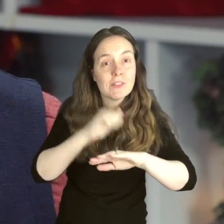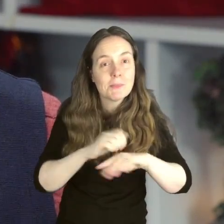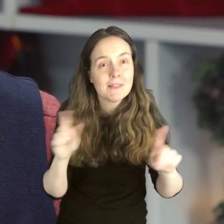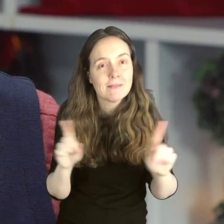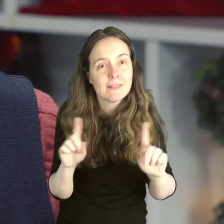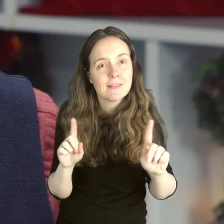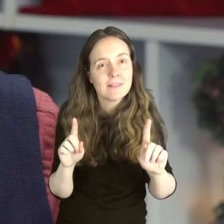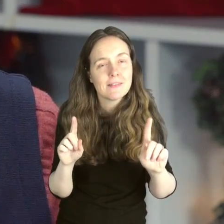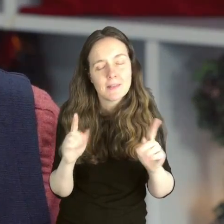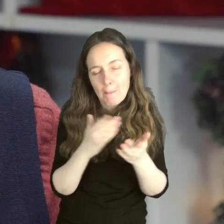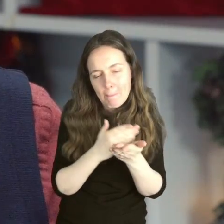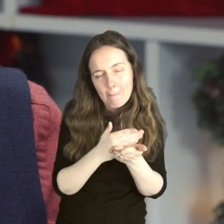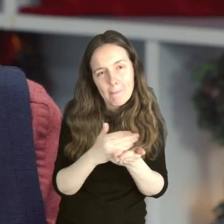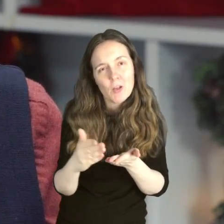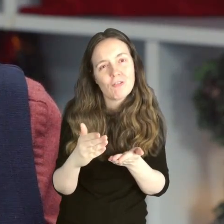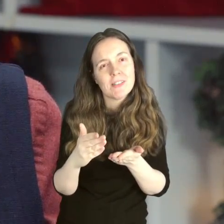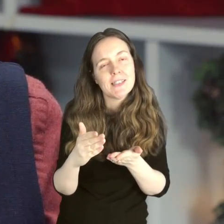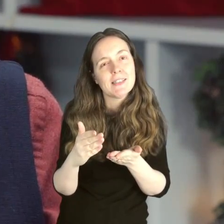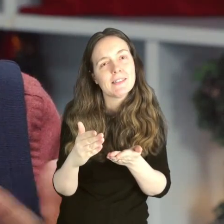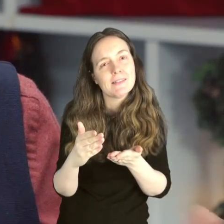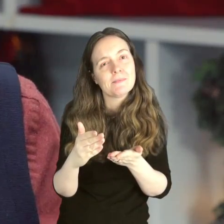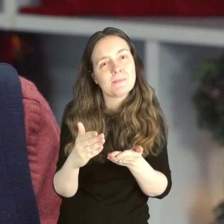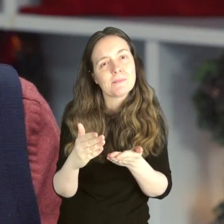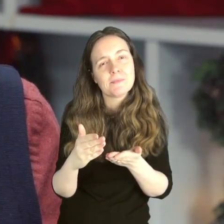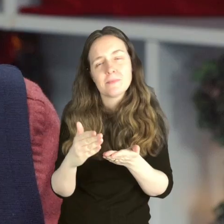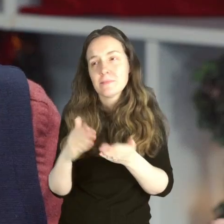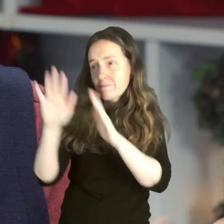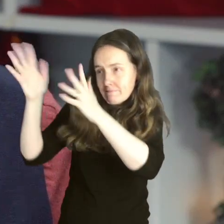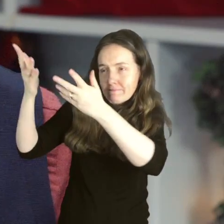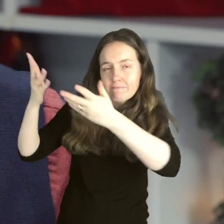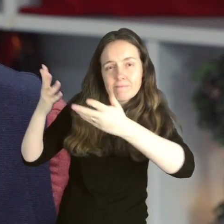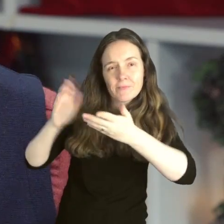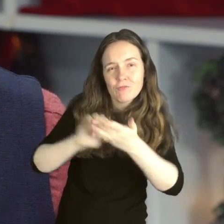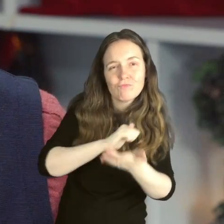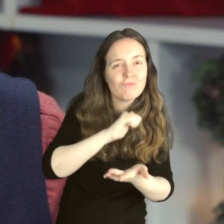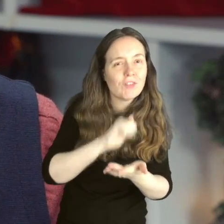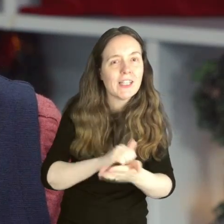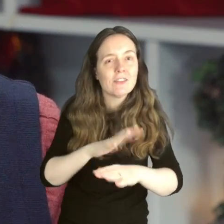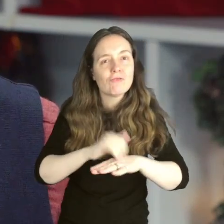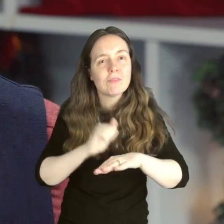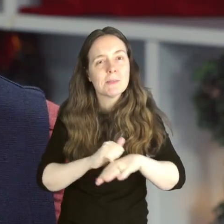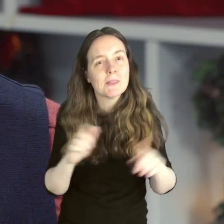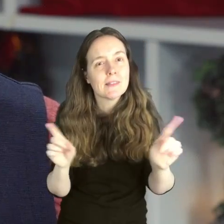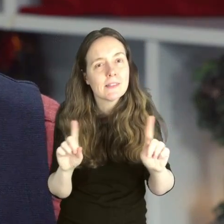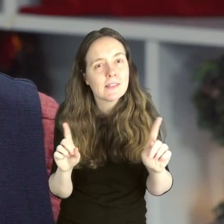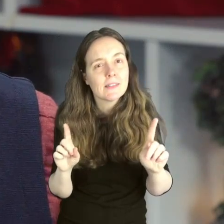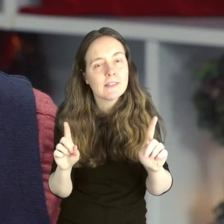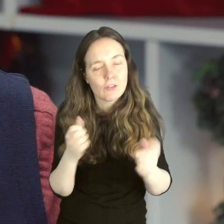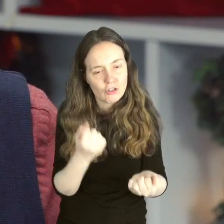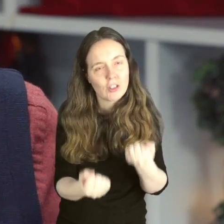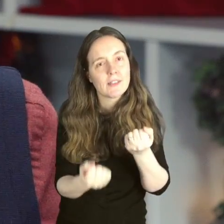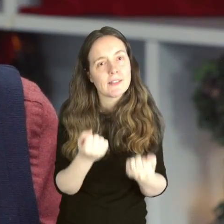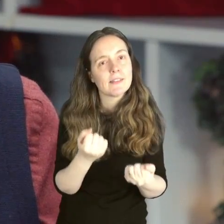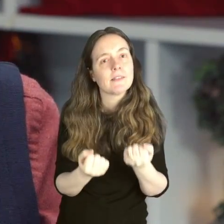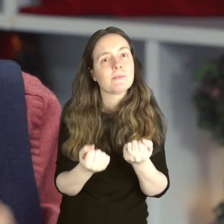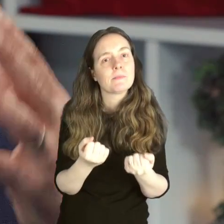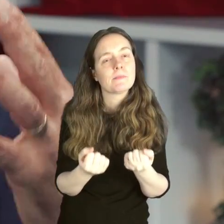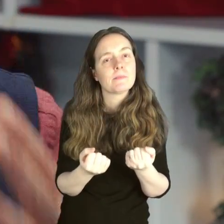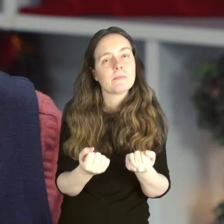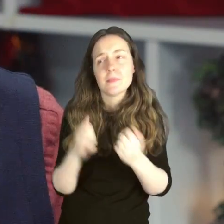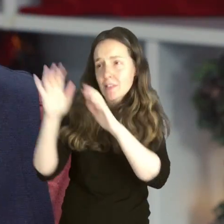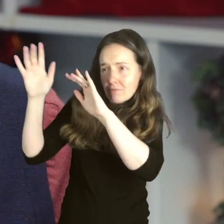is purity, the righteousness of Christmas, which is justice,